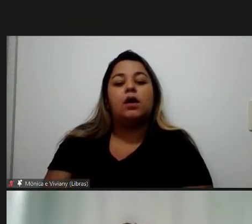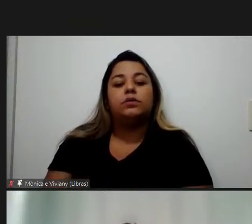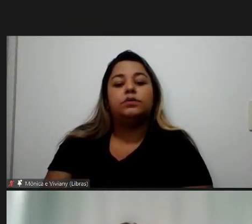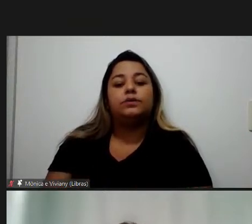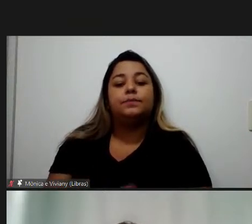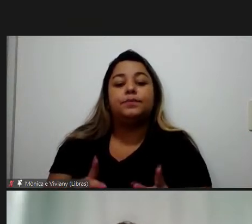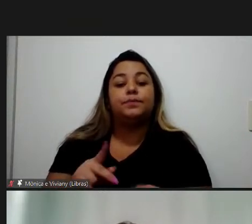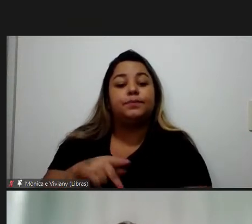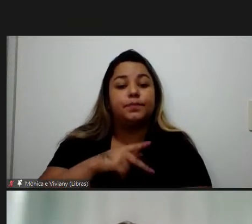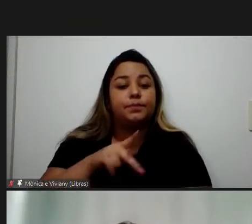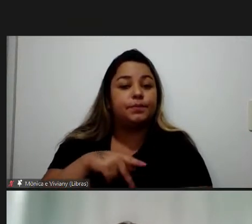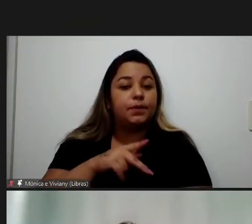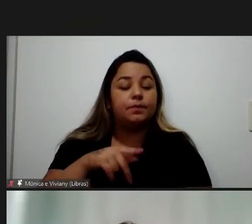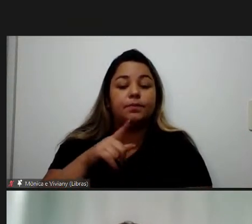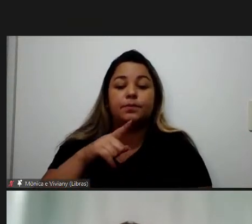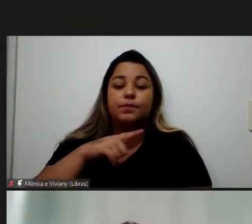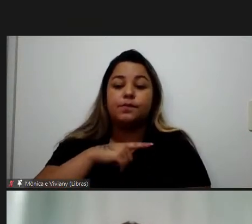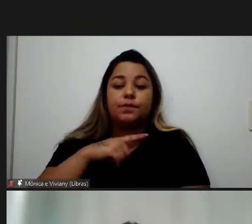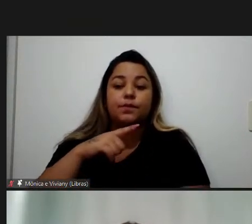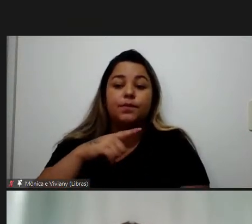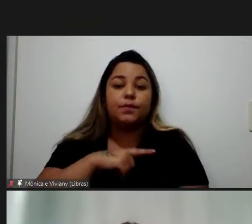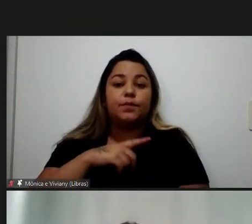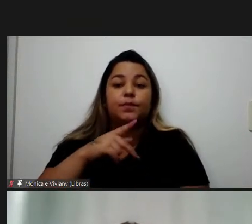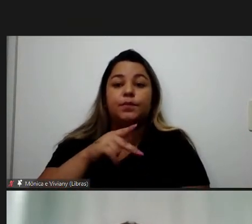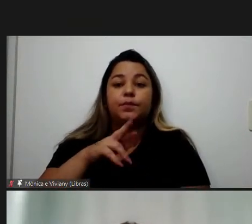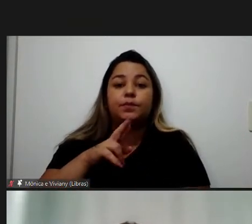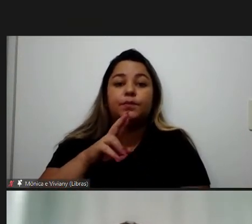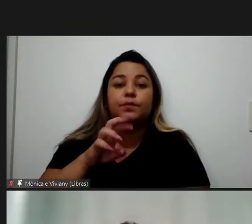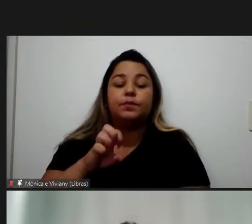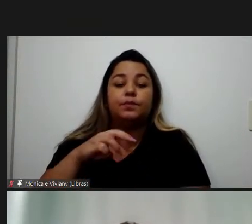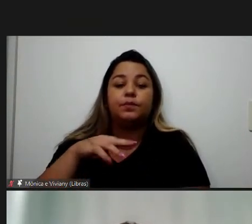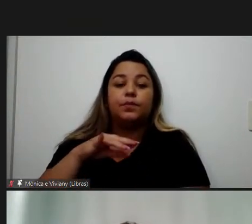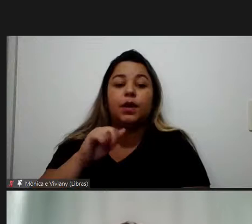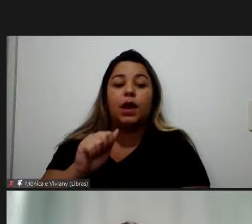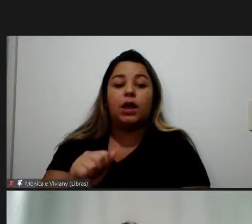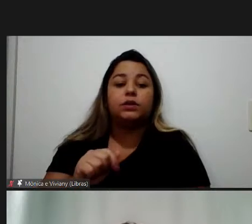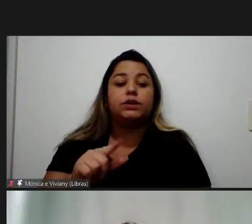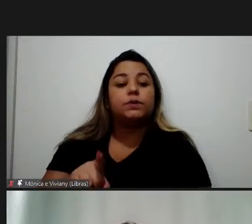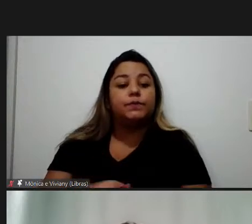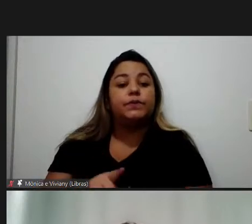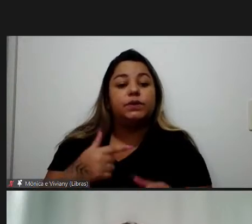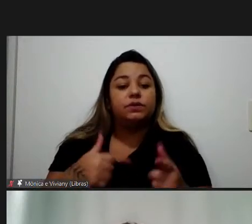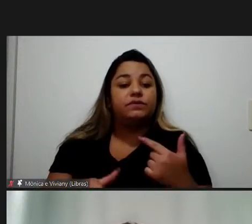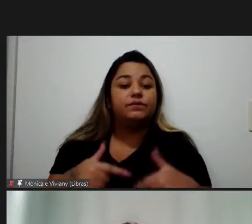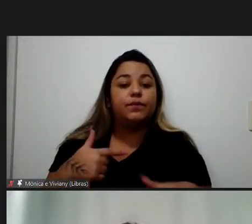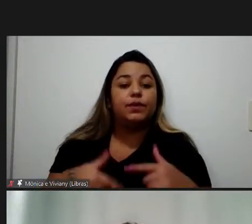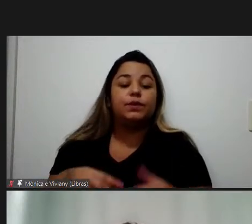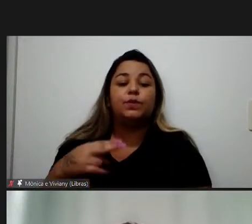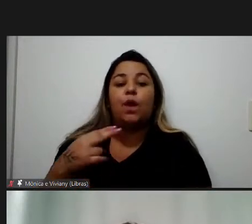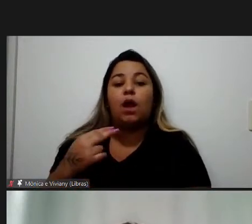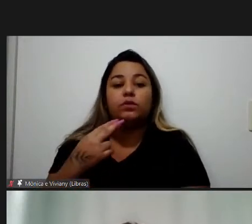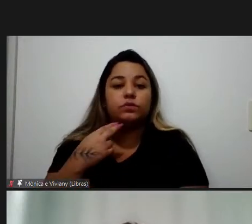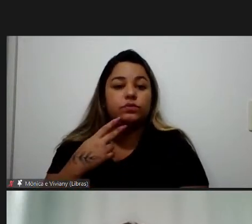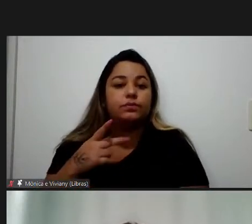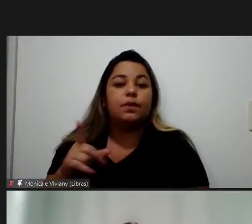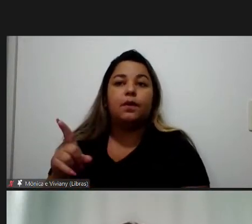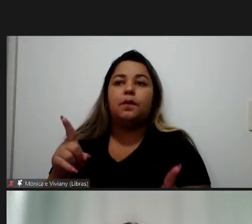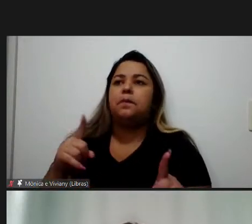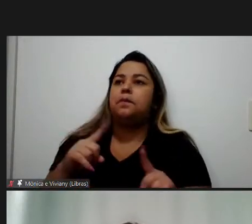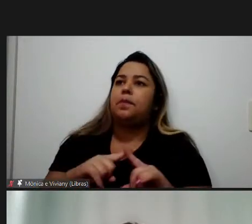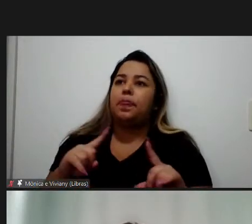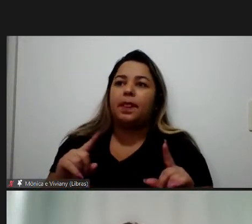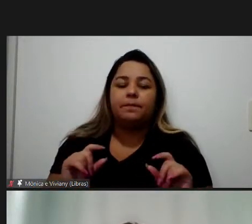have also some good nutrition services. But I must say that I